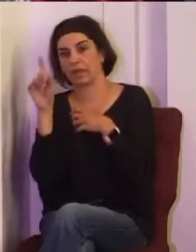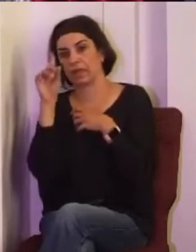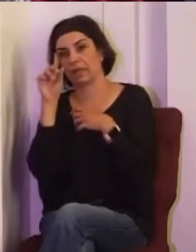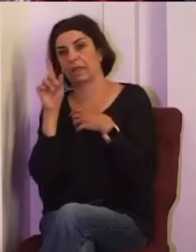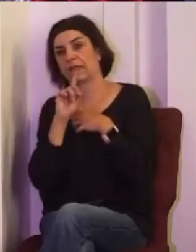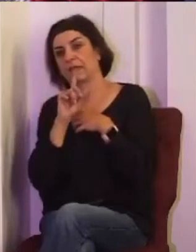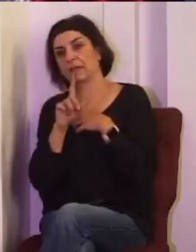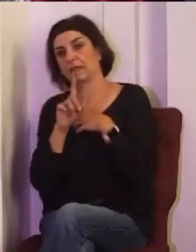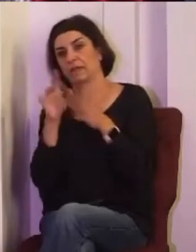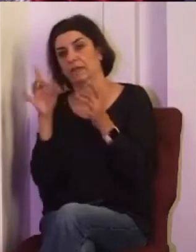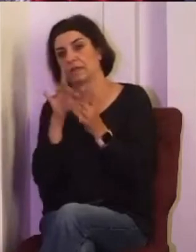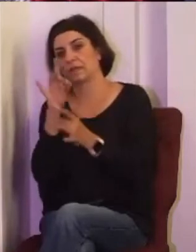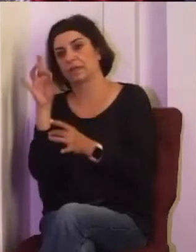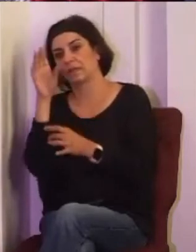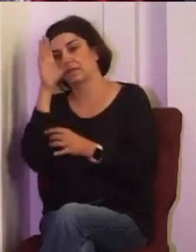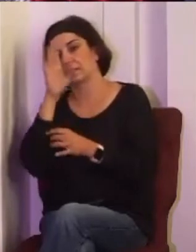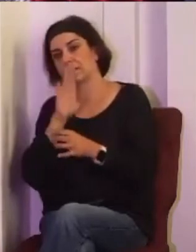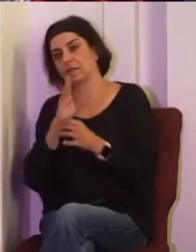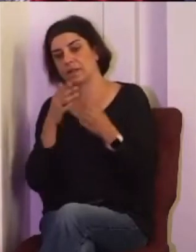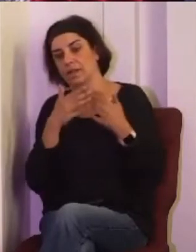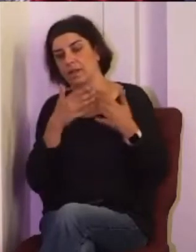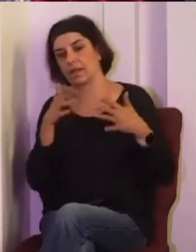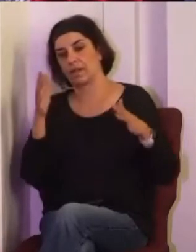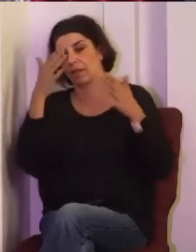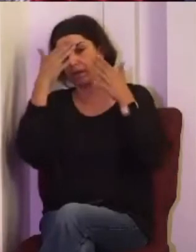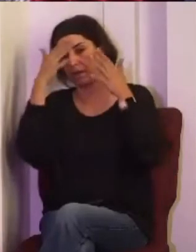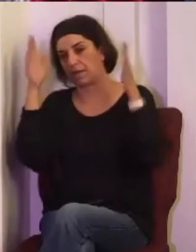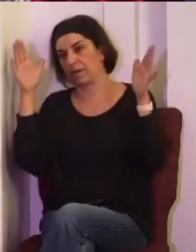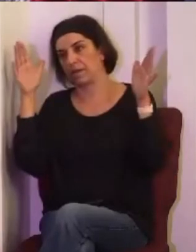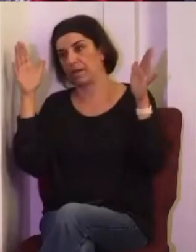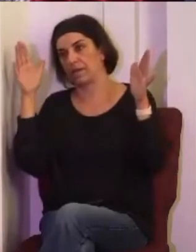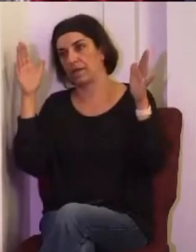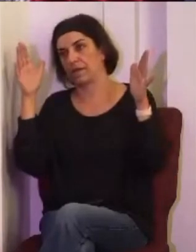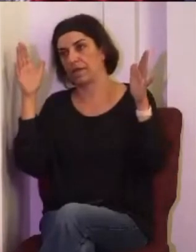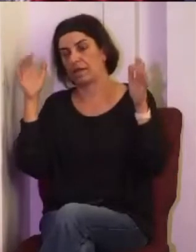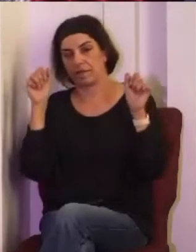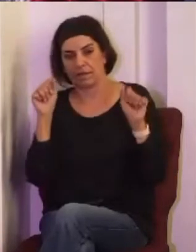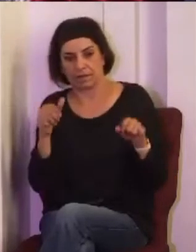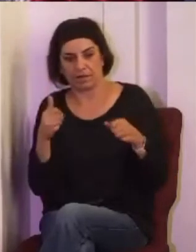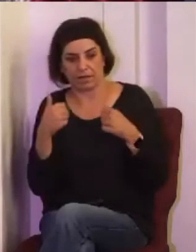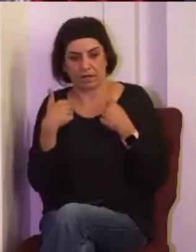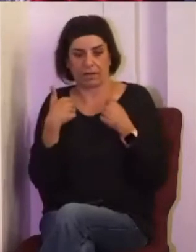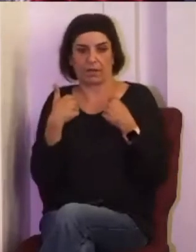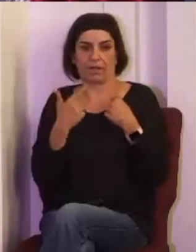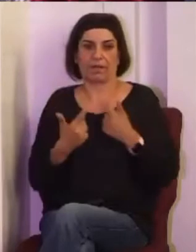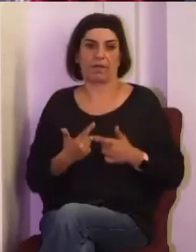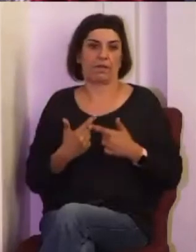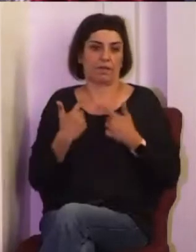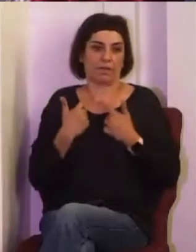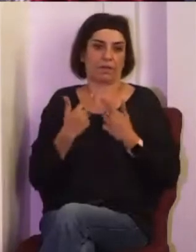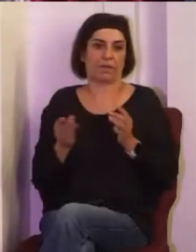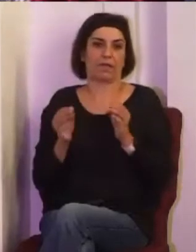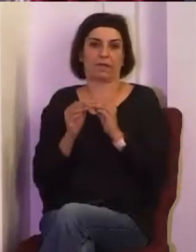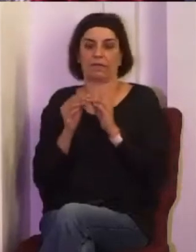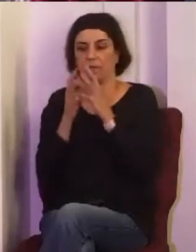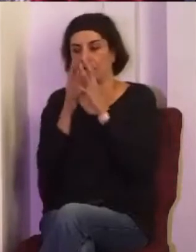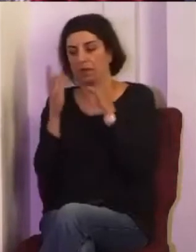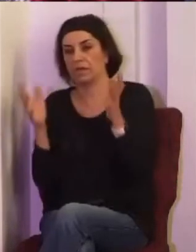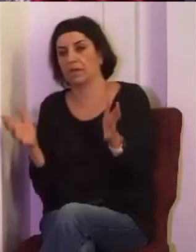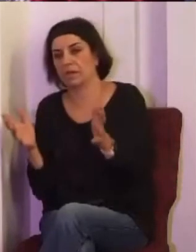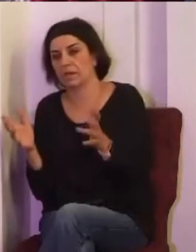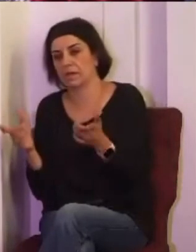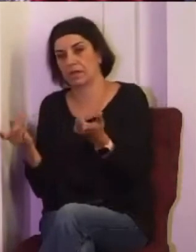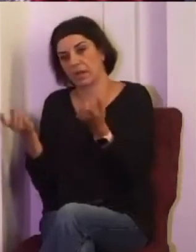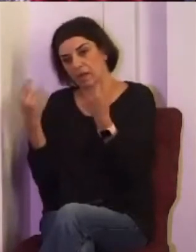the Spirit of God just opens up inside of you and says, I came that you can have life and have it more abundantly. I came to give